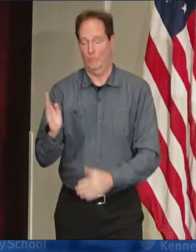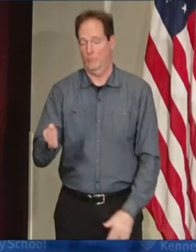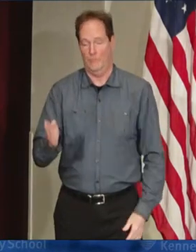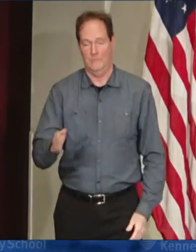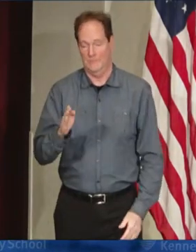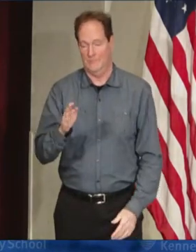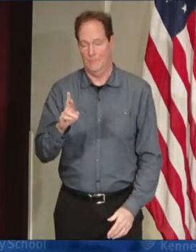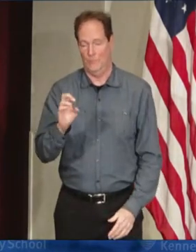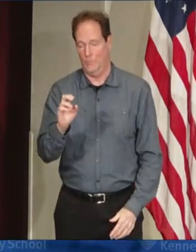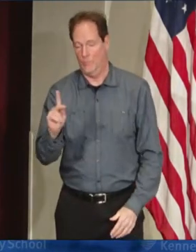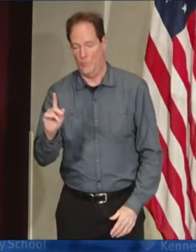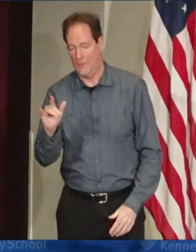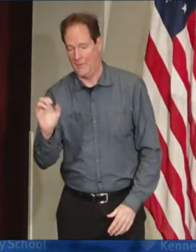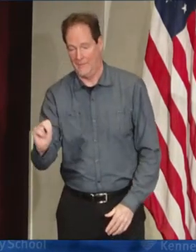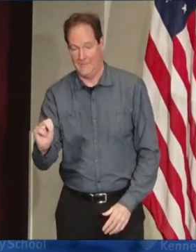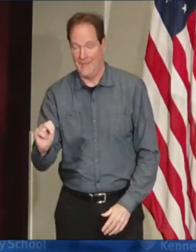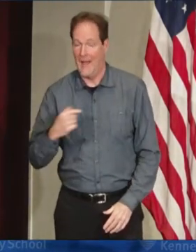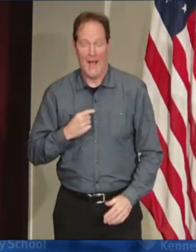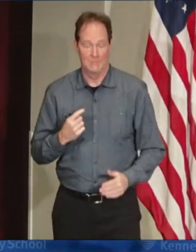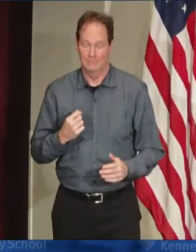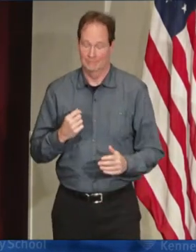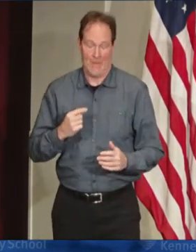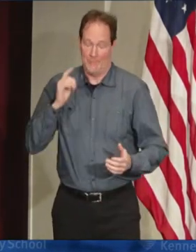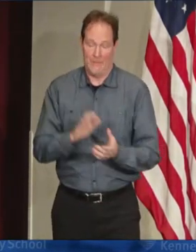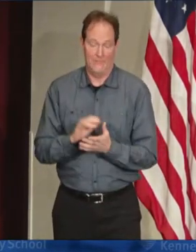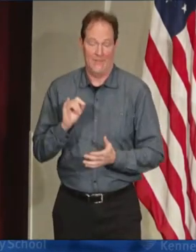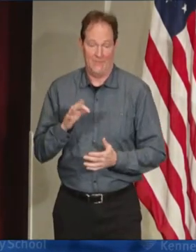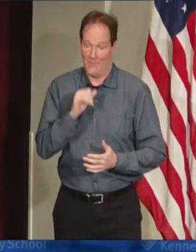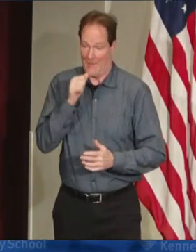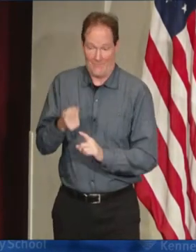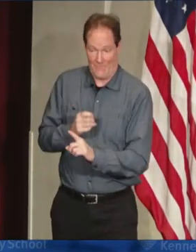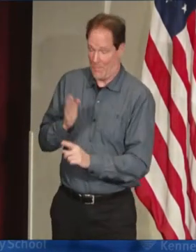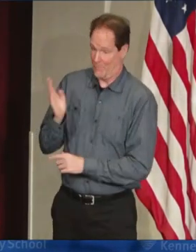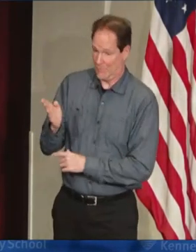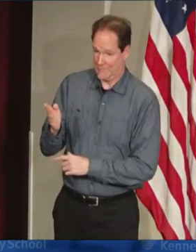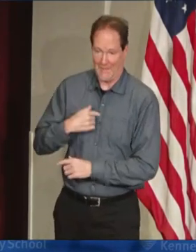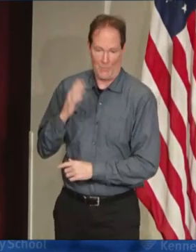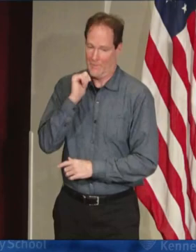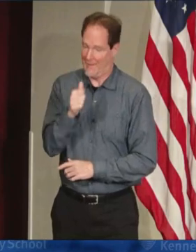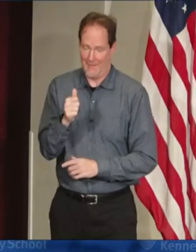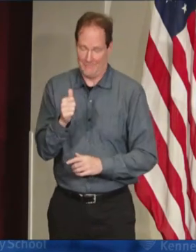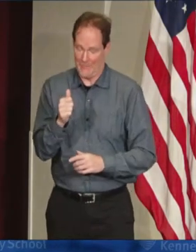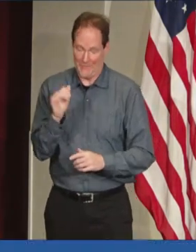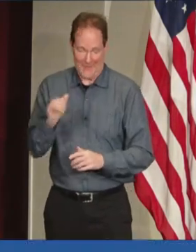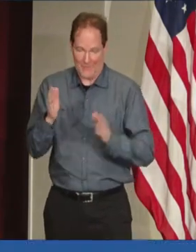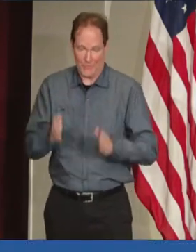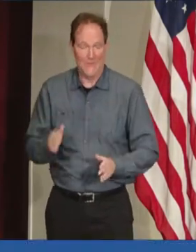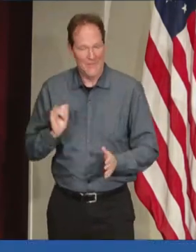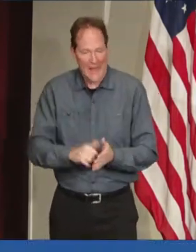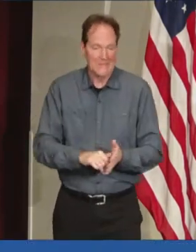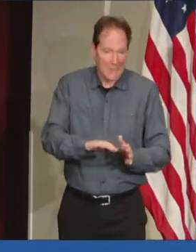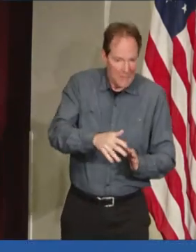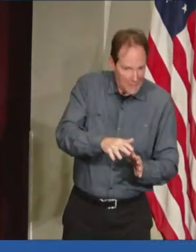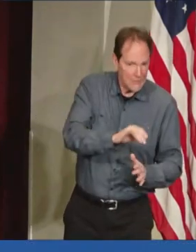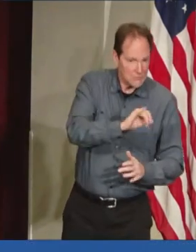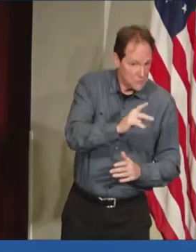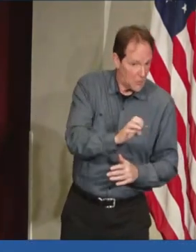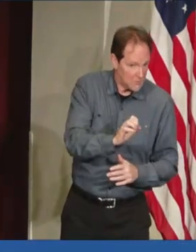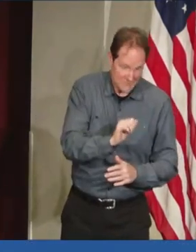I firmly believe if I wasn't from Brooklyn, I wouldn't be the person I am today. And that's kind of a joke, but not completely a